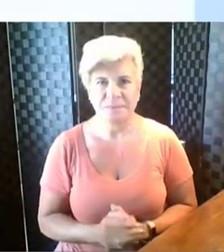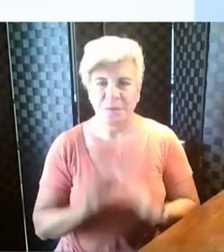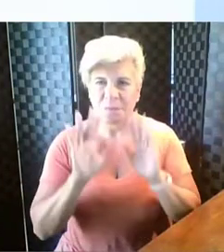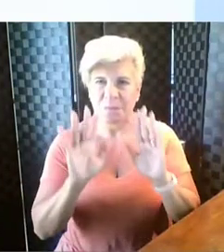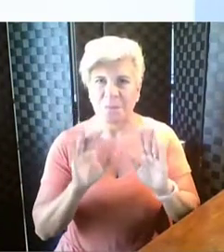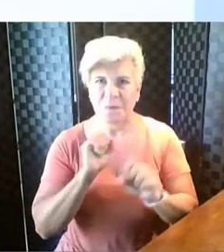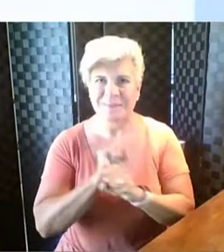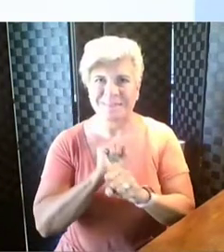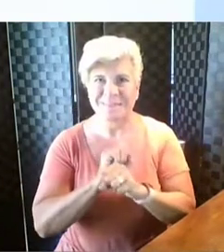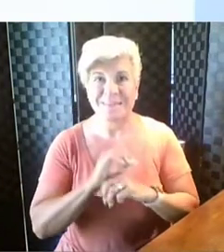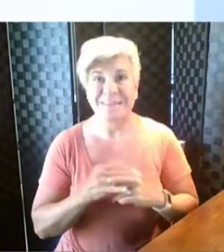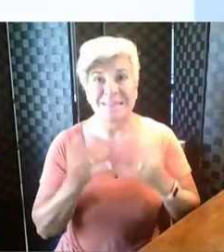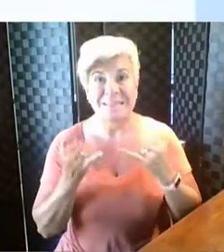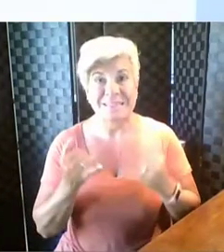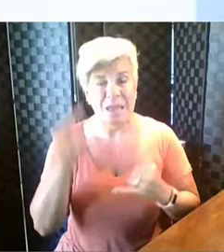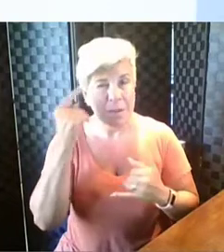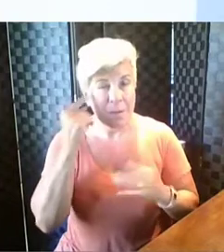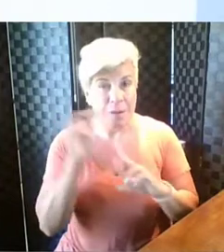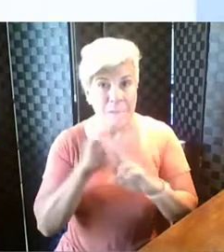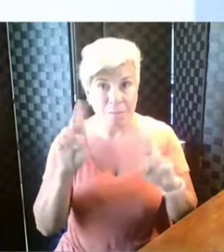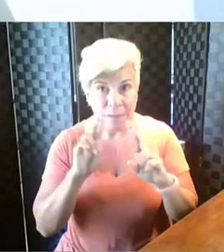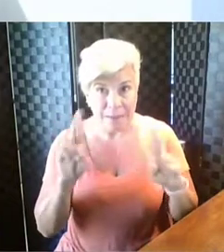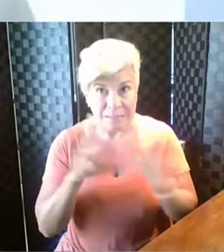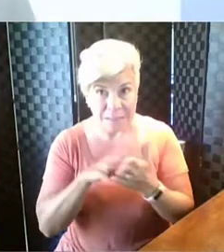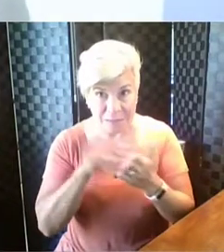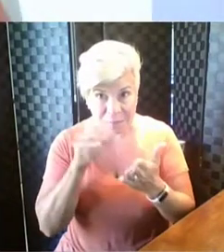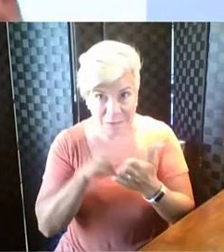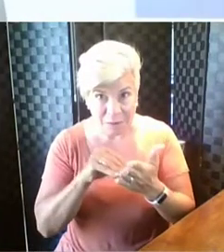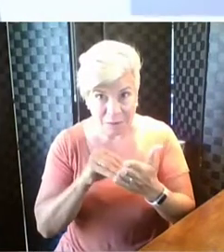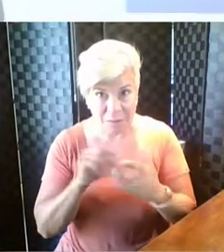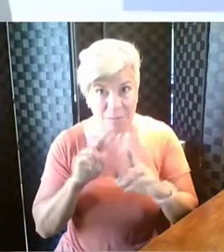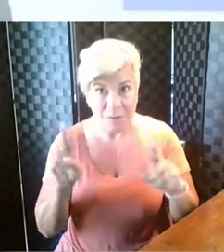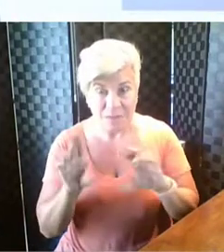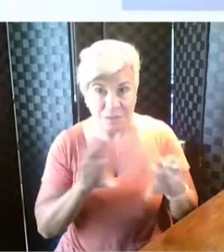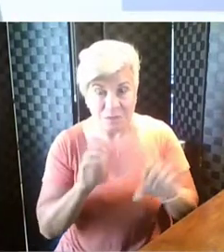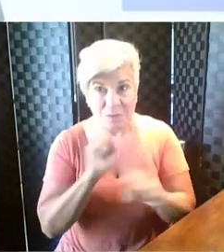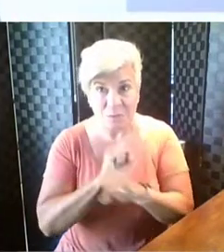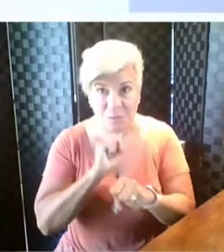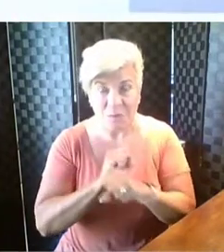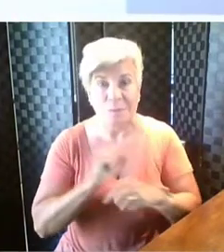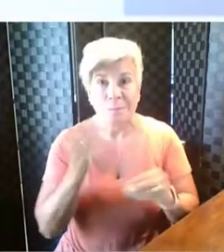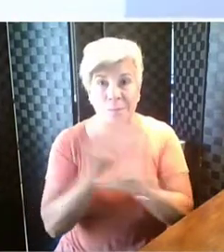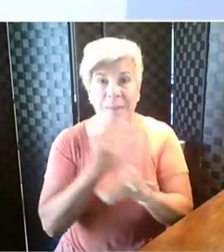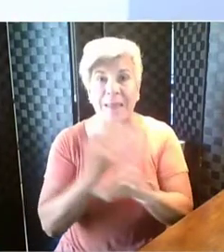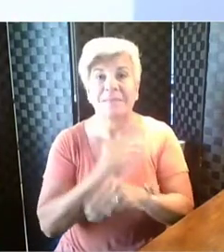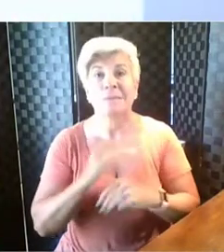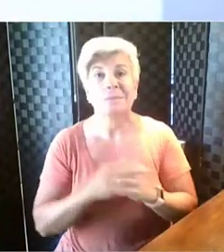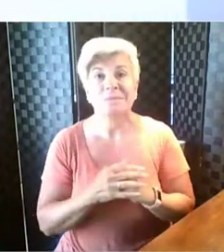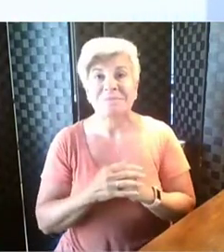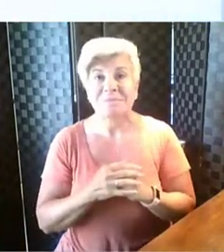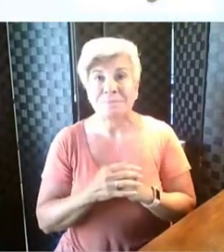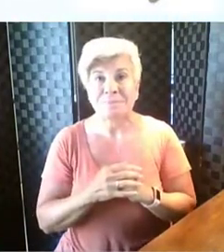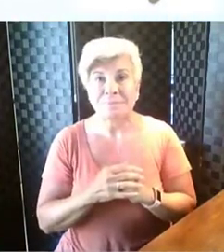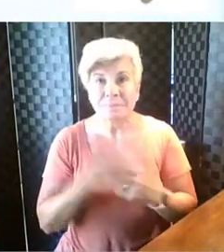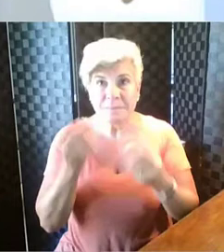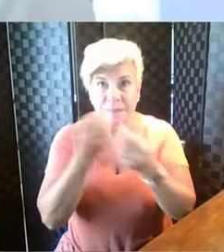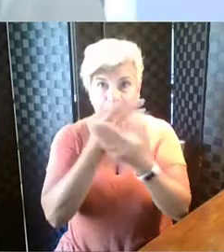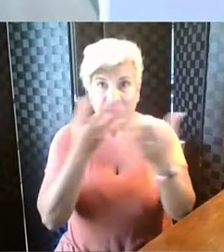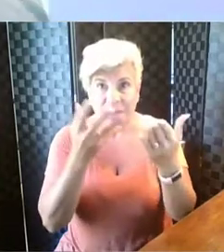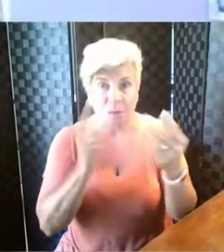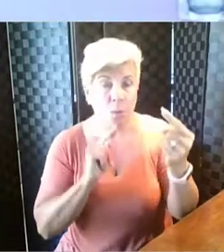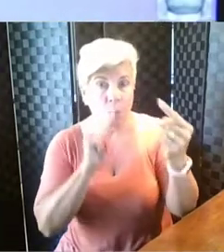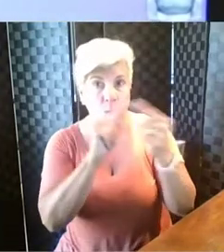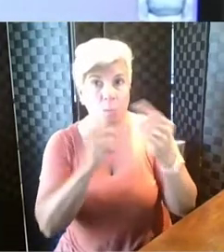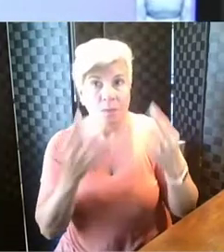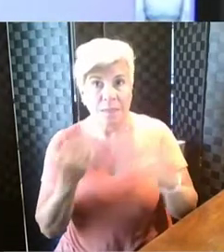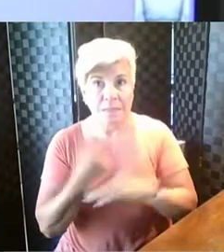Great job. All right, now that our brains are ready to go and we're ready to do all this great math work, let me tell you our goal for